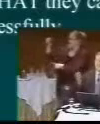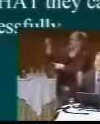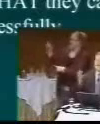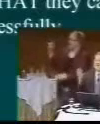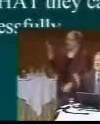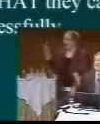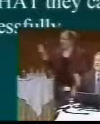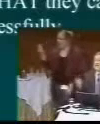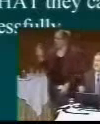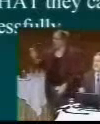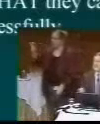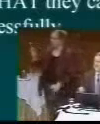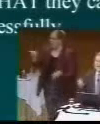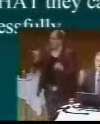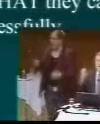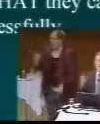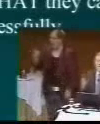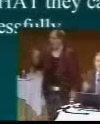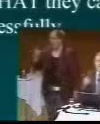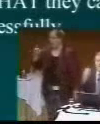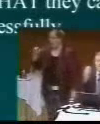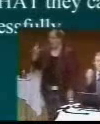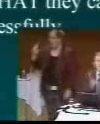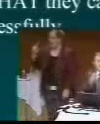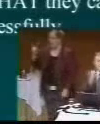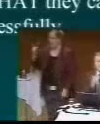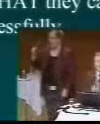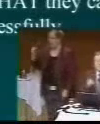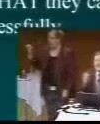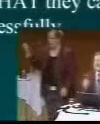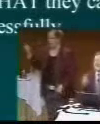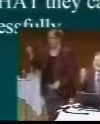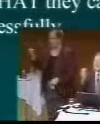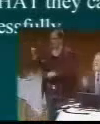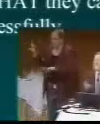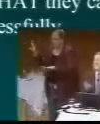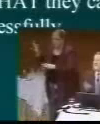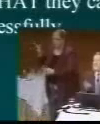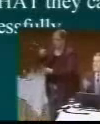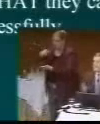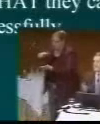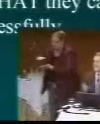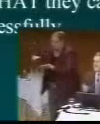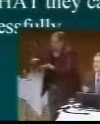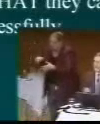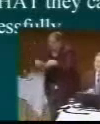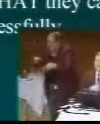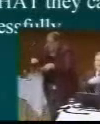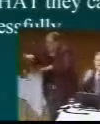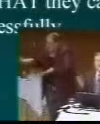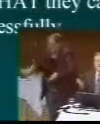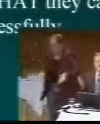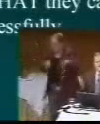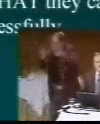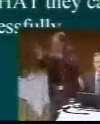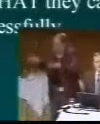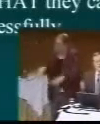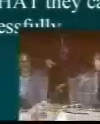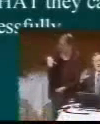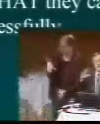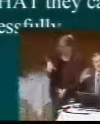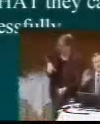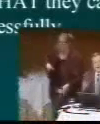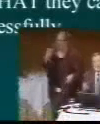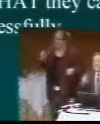ruined the teaching of mathematics. And the argument is that math was taught better in the 16th century than it is